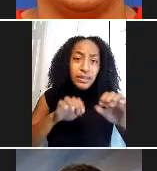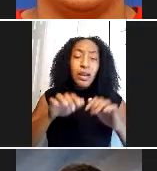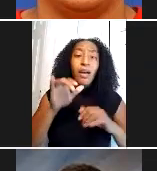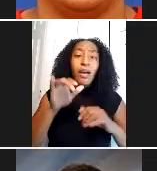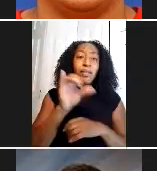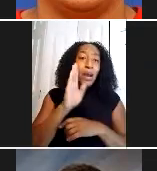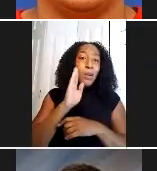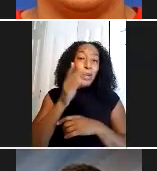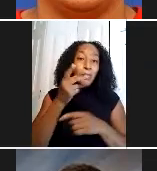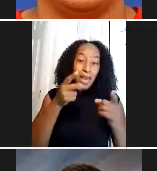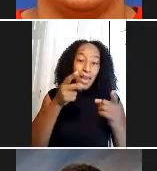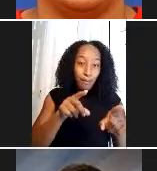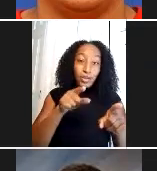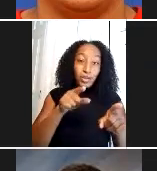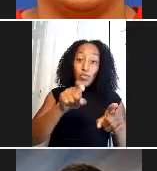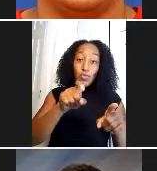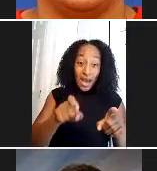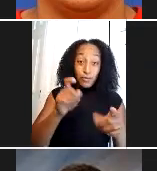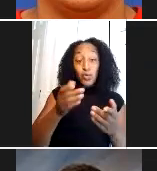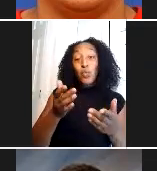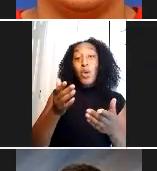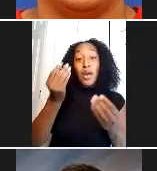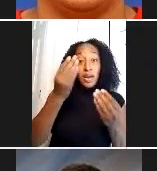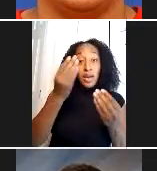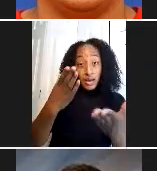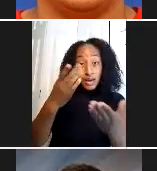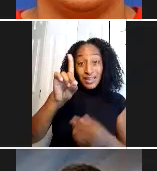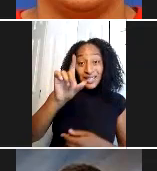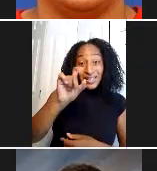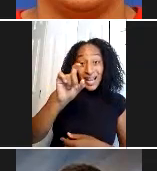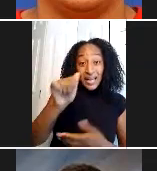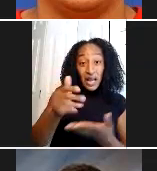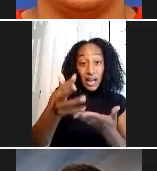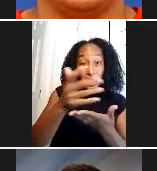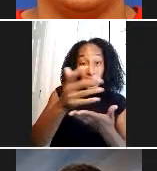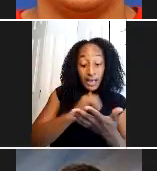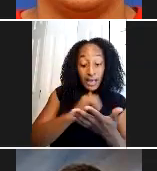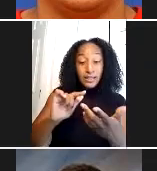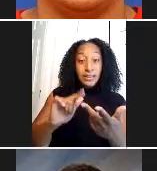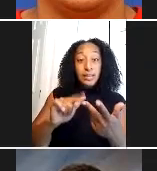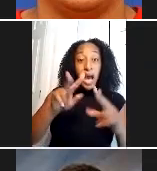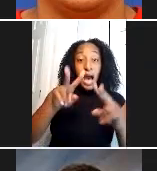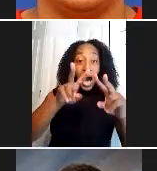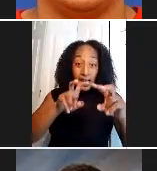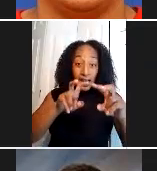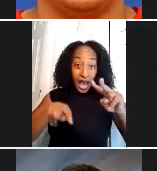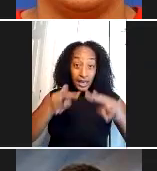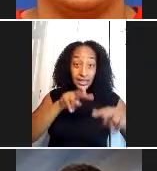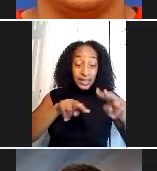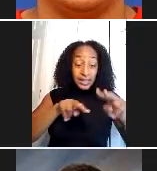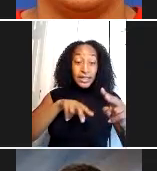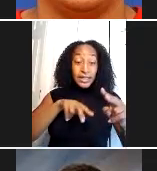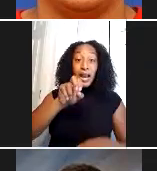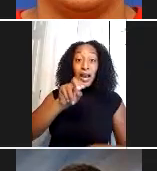an analysis and conclusions drawn during that experiment. And in that out of